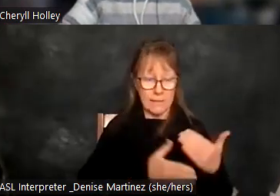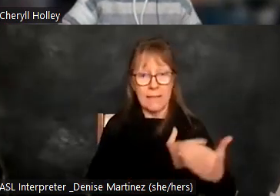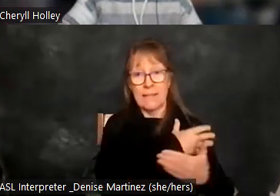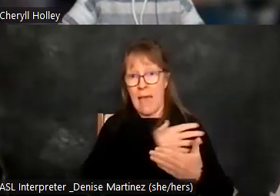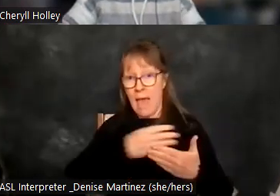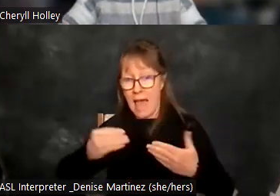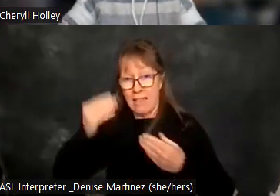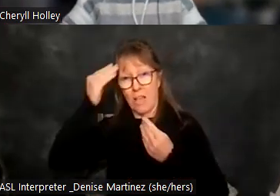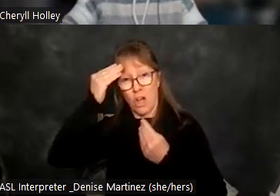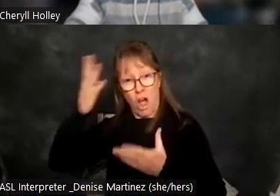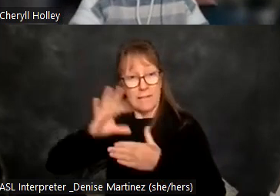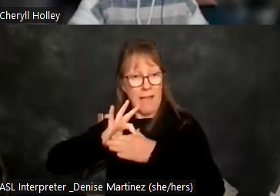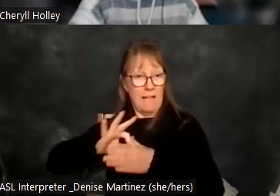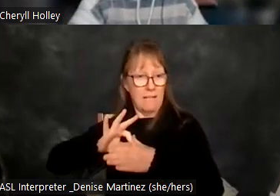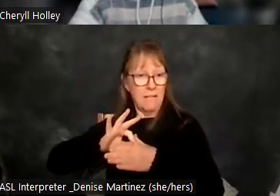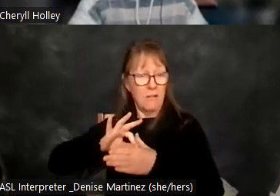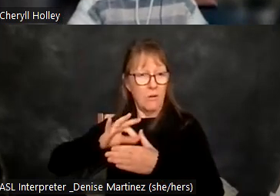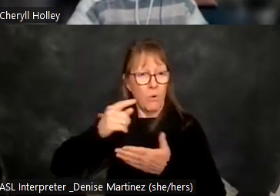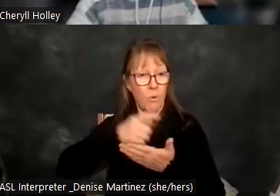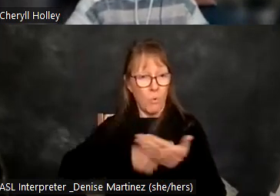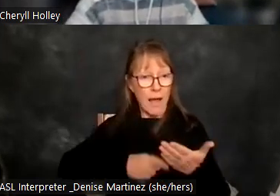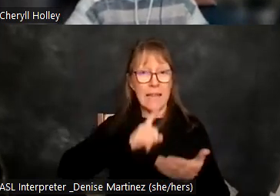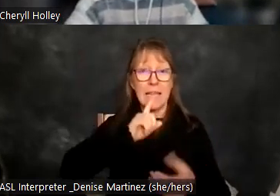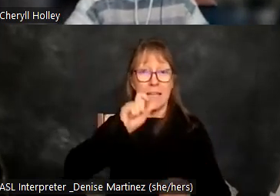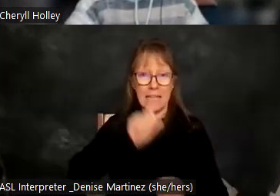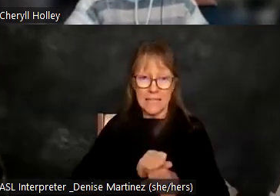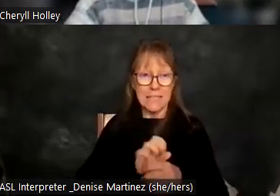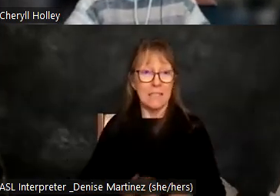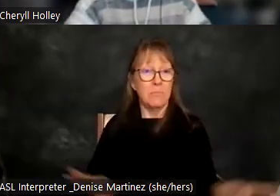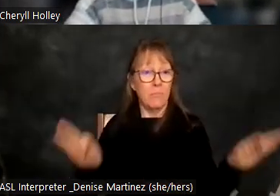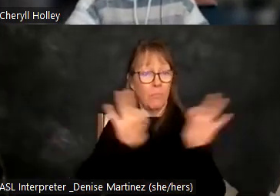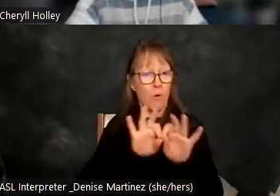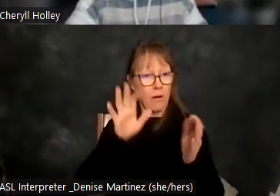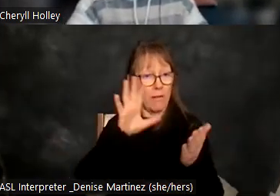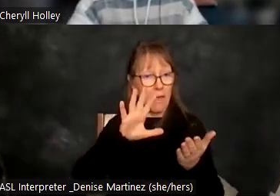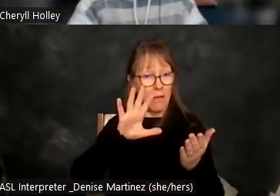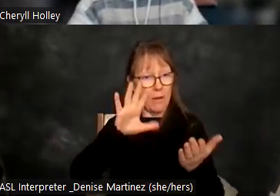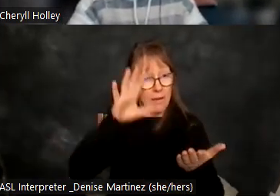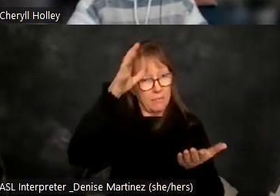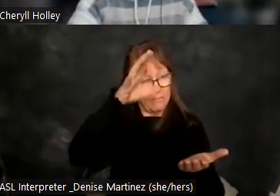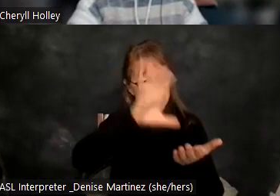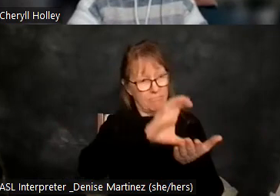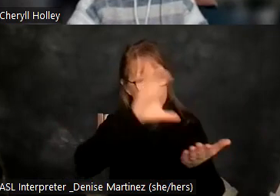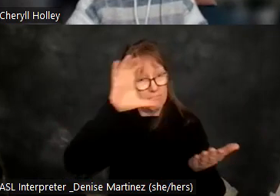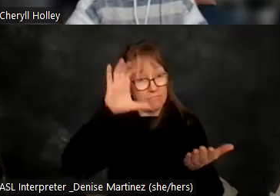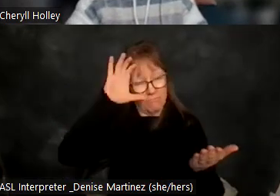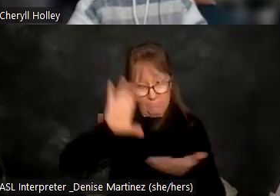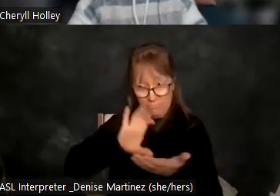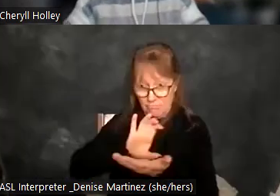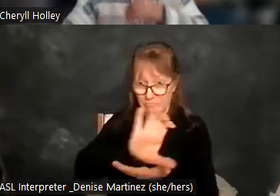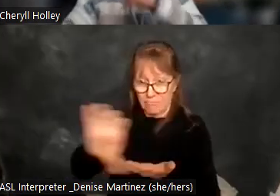c'est is really penser avec important processus for là et people avec to contenu yo, understand genre, ça, and pour mon and capable de have comprendre knowledge about so